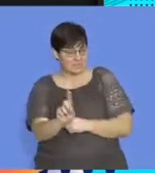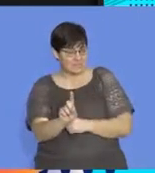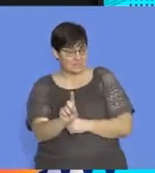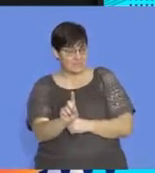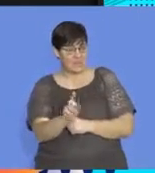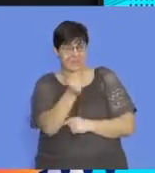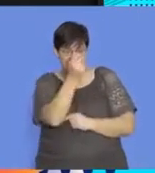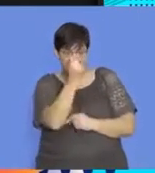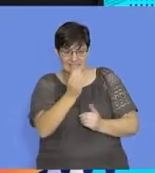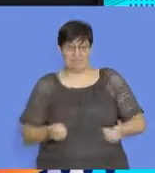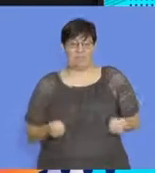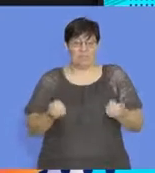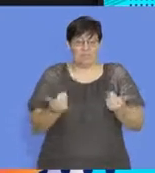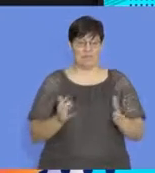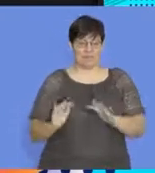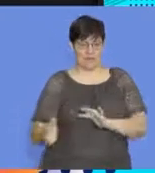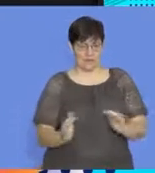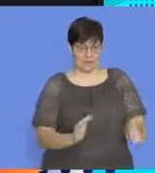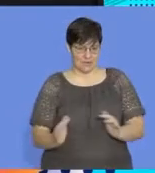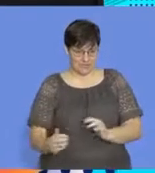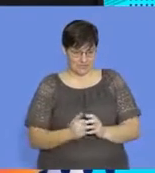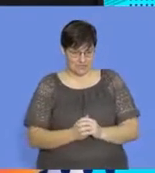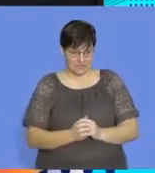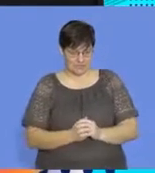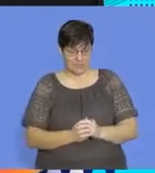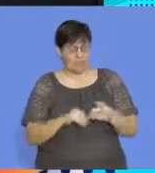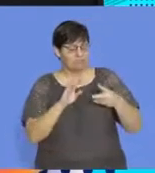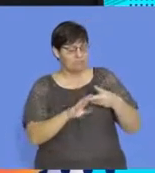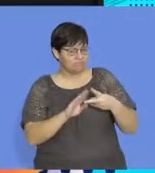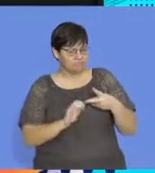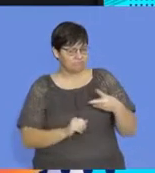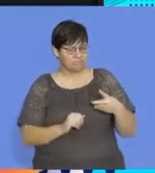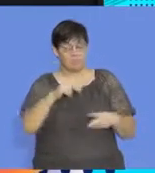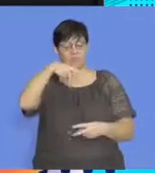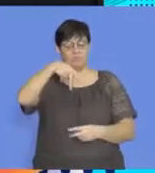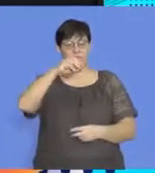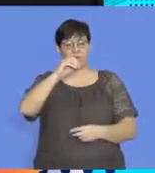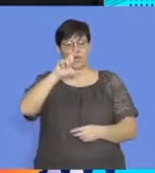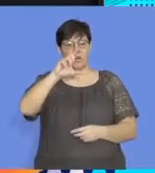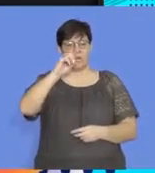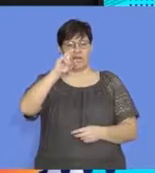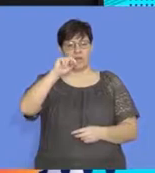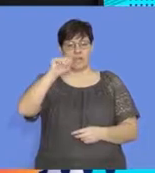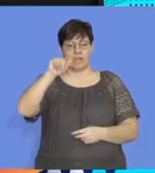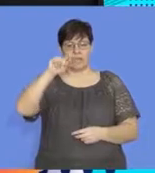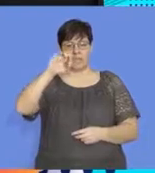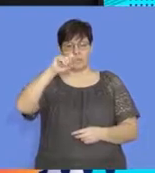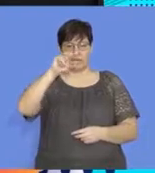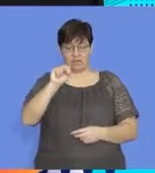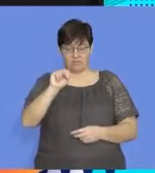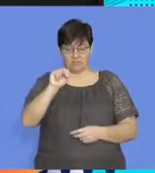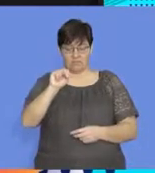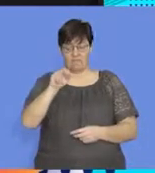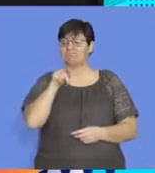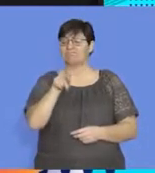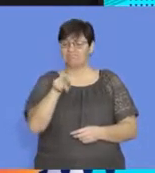a seed. And we're also going to look at the concept today of pollination, right? How do flowers, right,